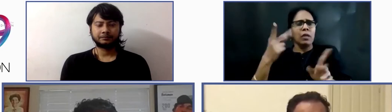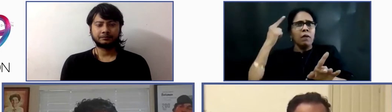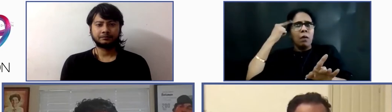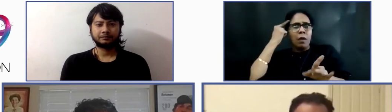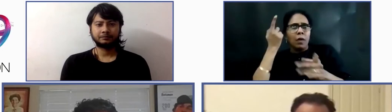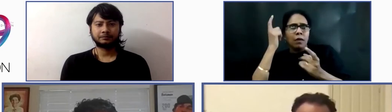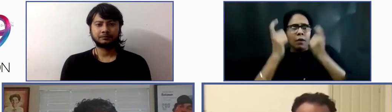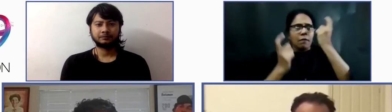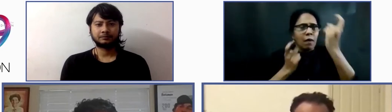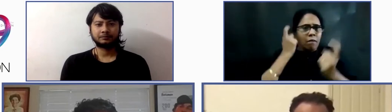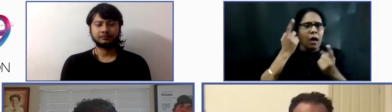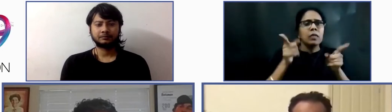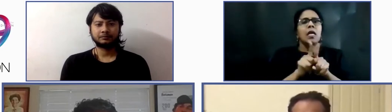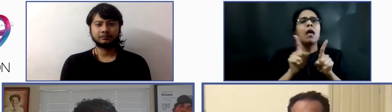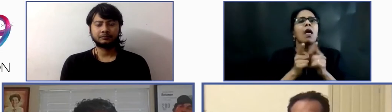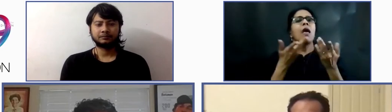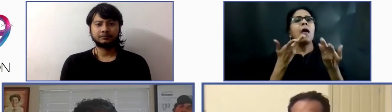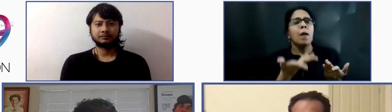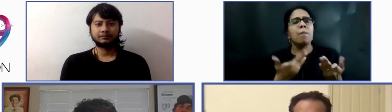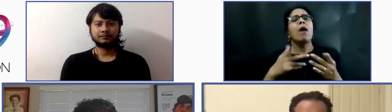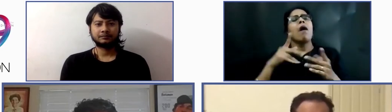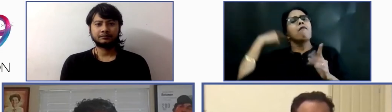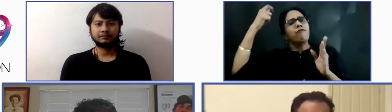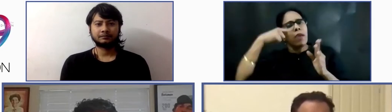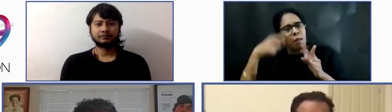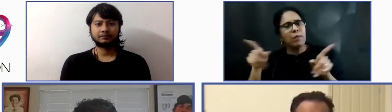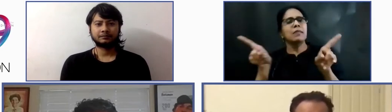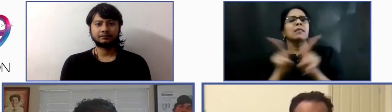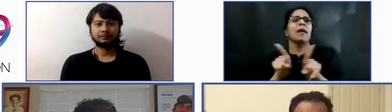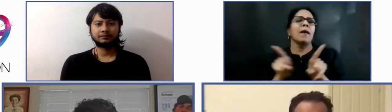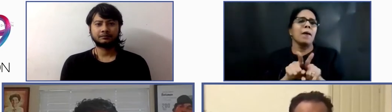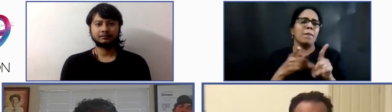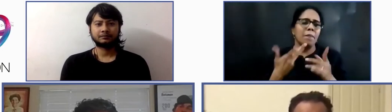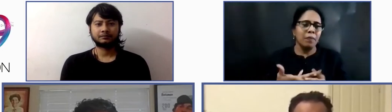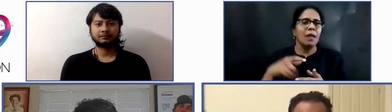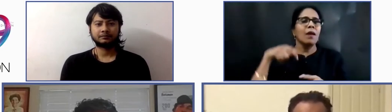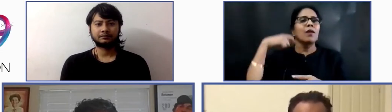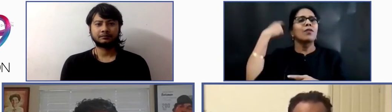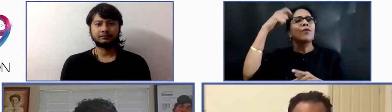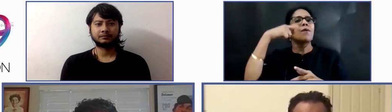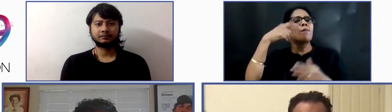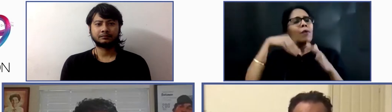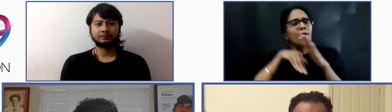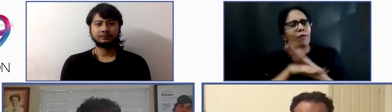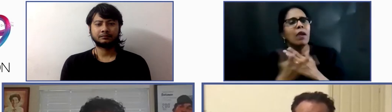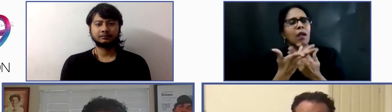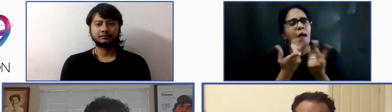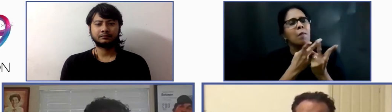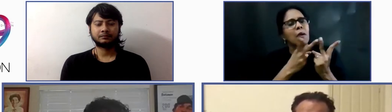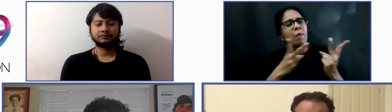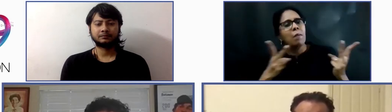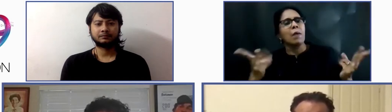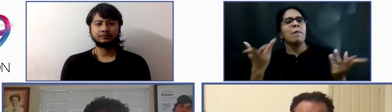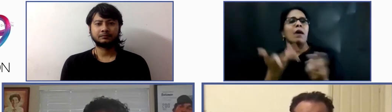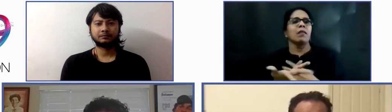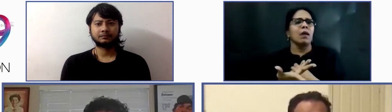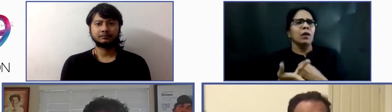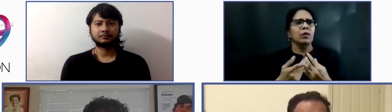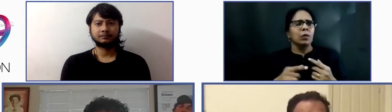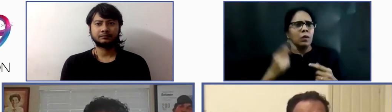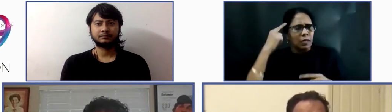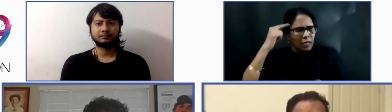So in a film, it's the same thing. A movie will give you that million things that will be provoked inside